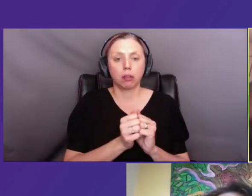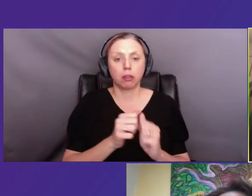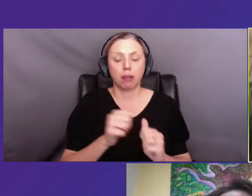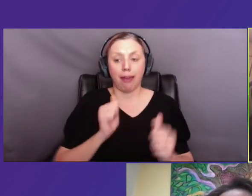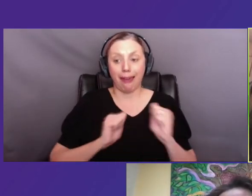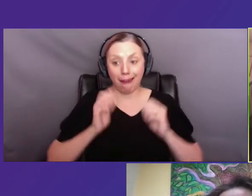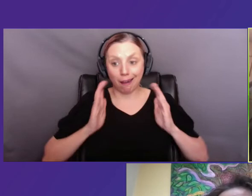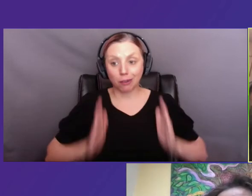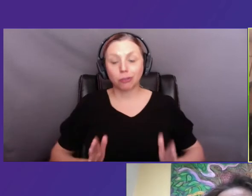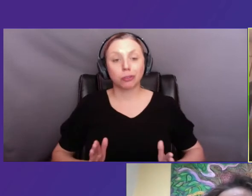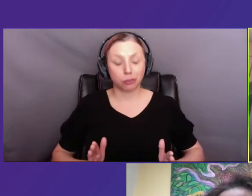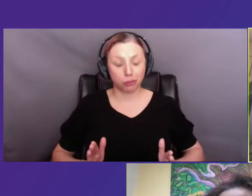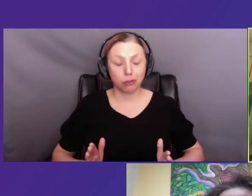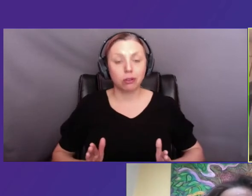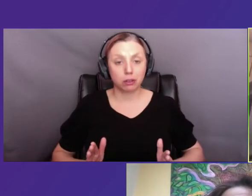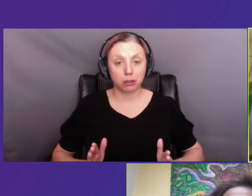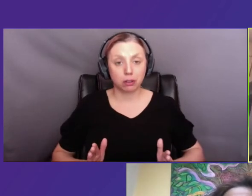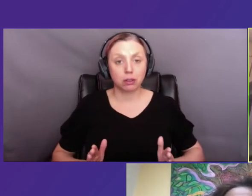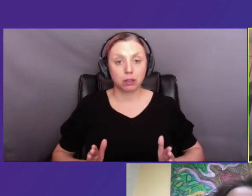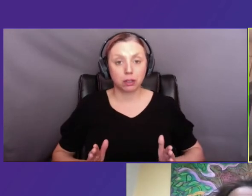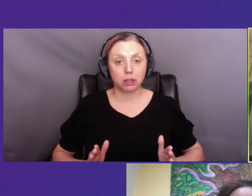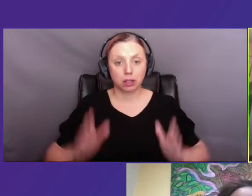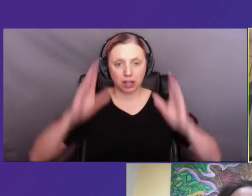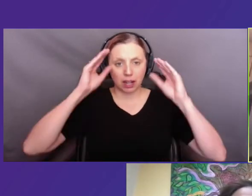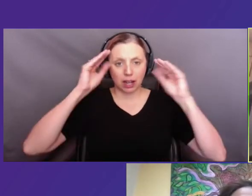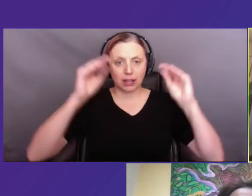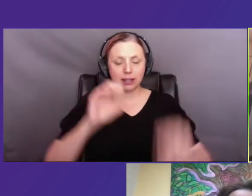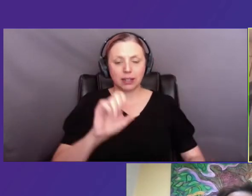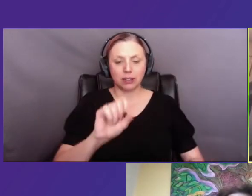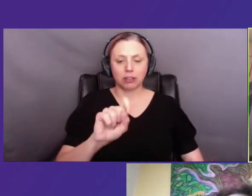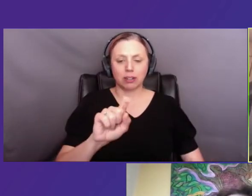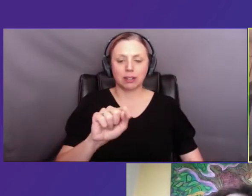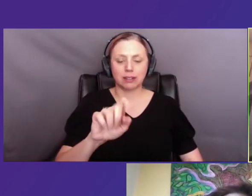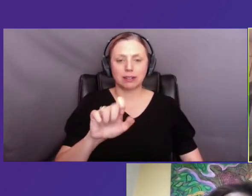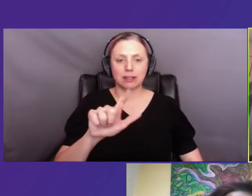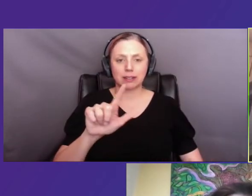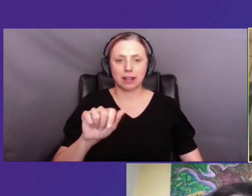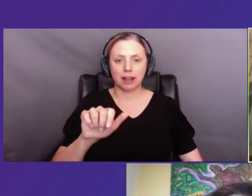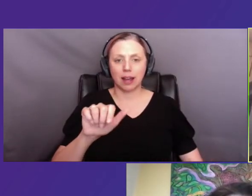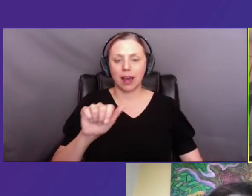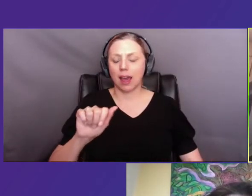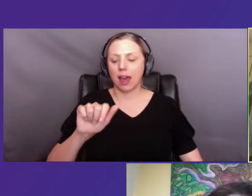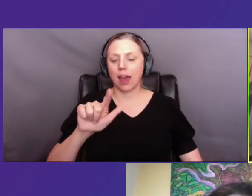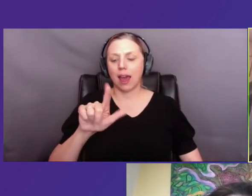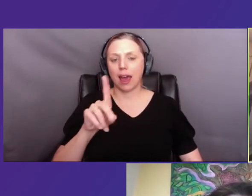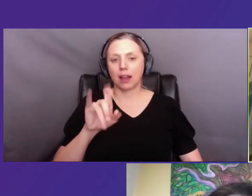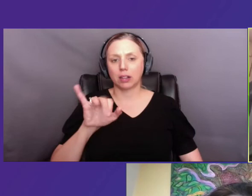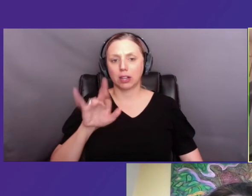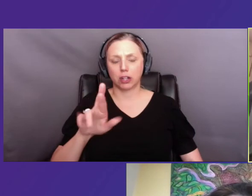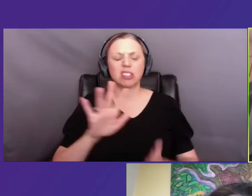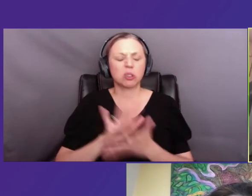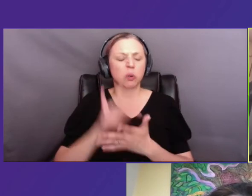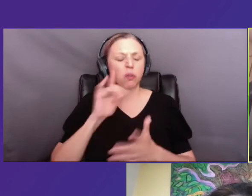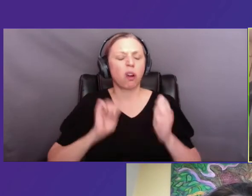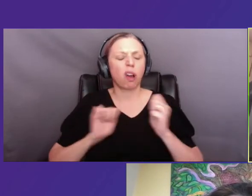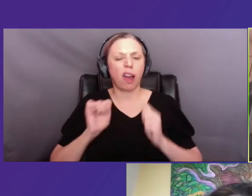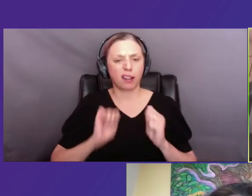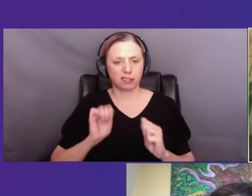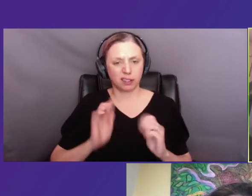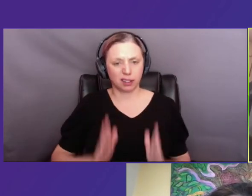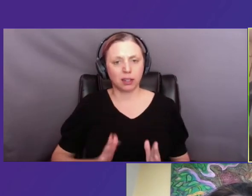actors. I teach at the Stella Adler a school of acting, and I'm working with actors